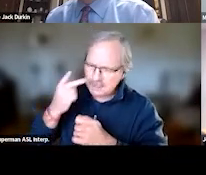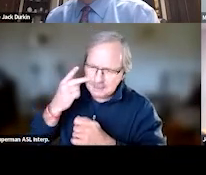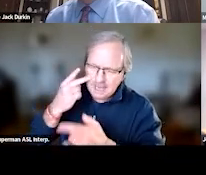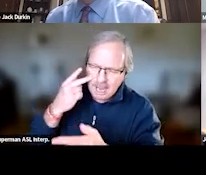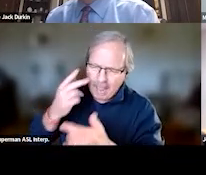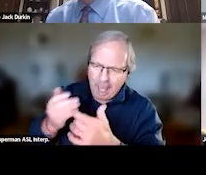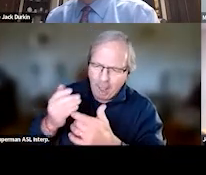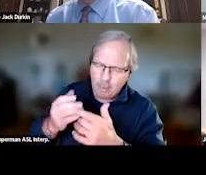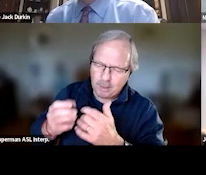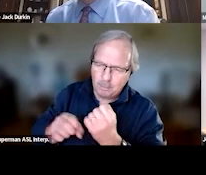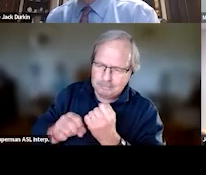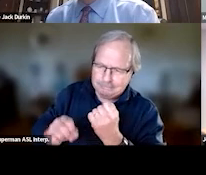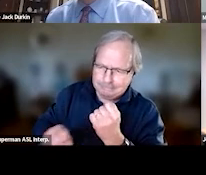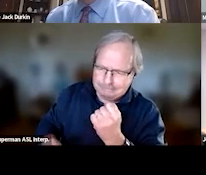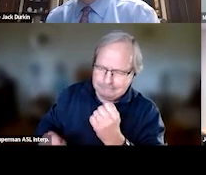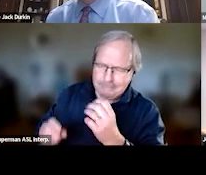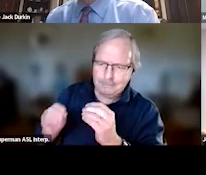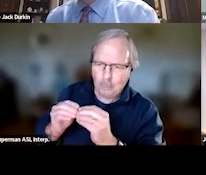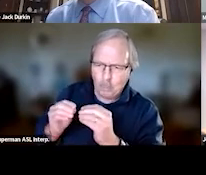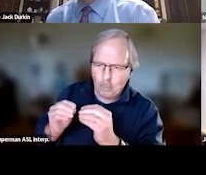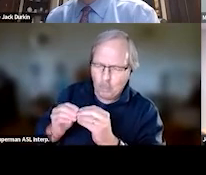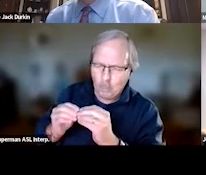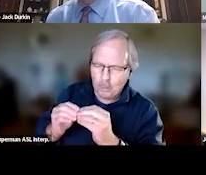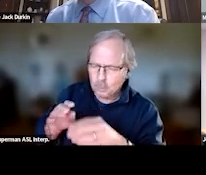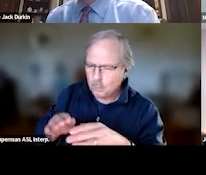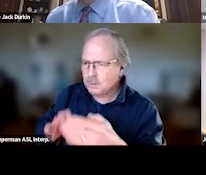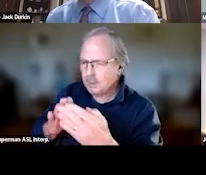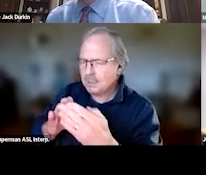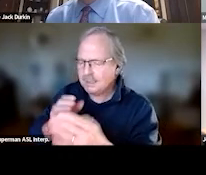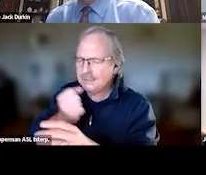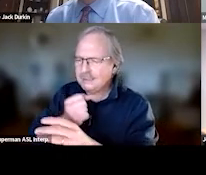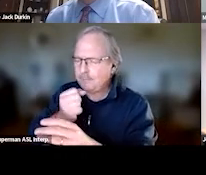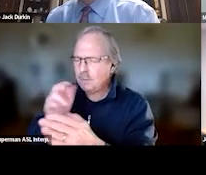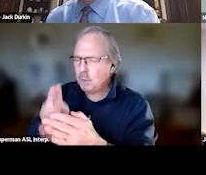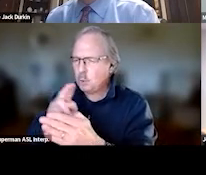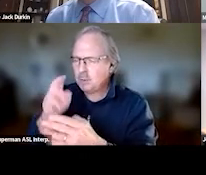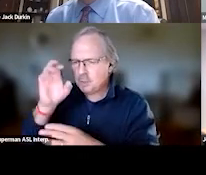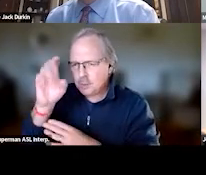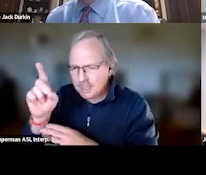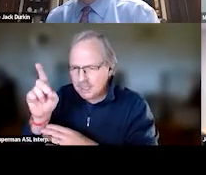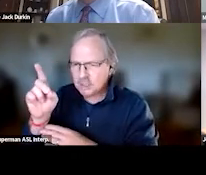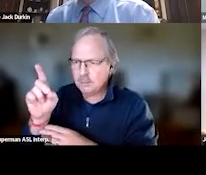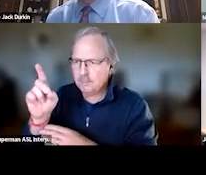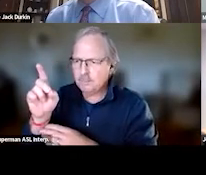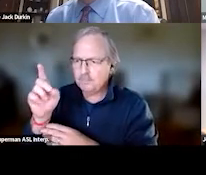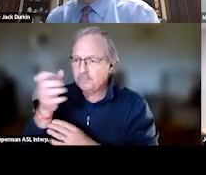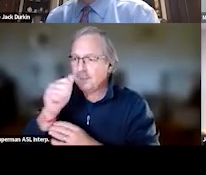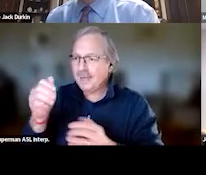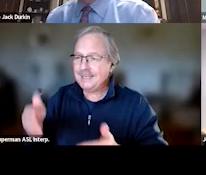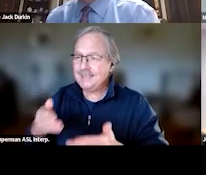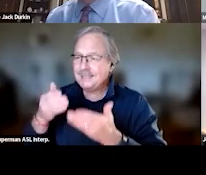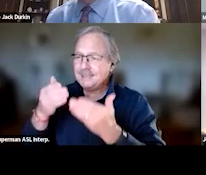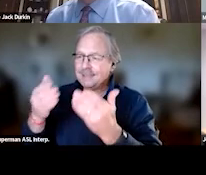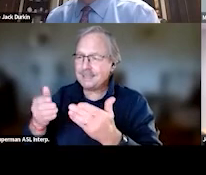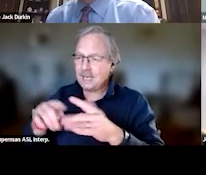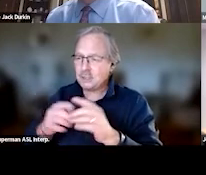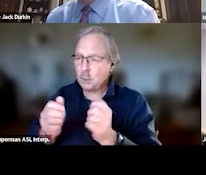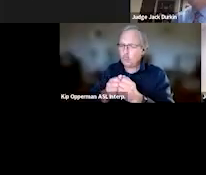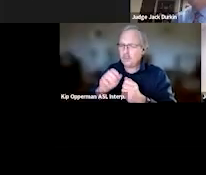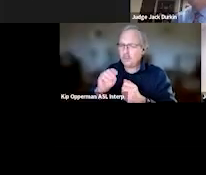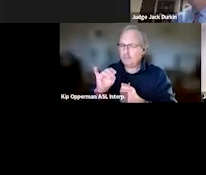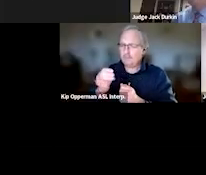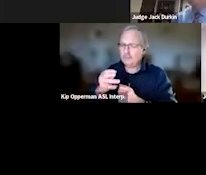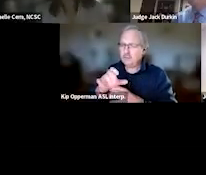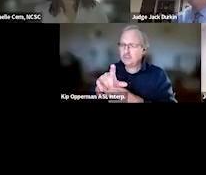stretch it out even further to address substance use education? So any suggestions? I'd like to start with Michelle, if you have